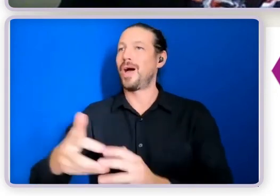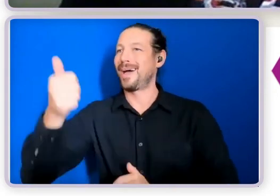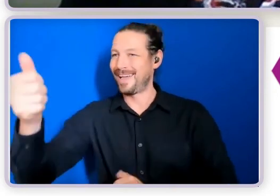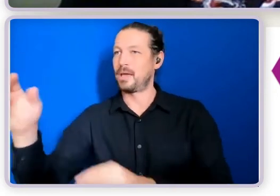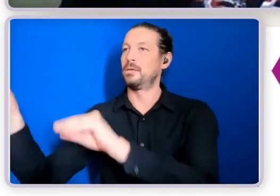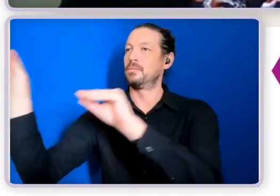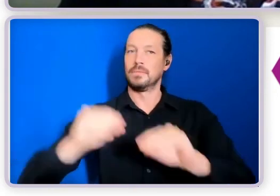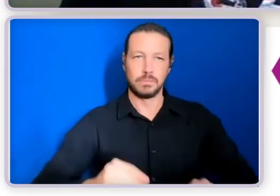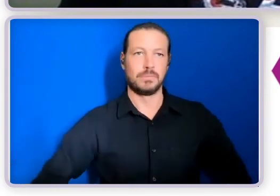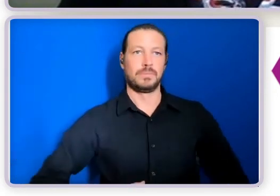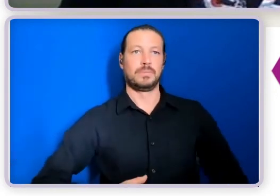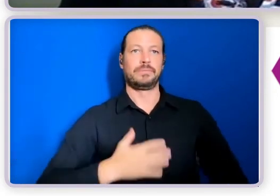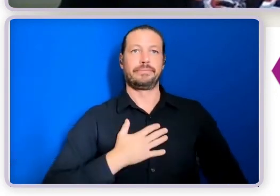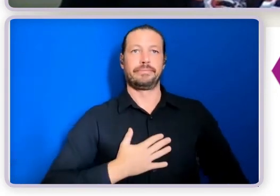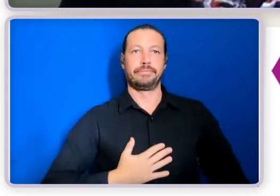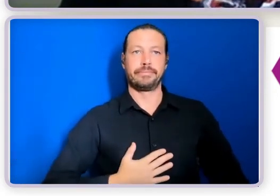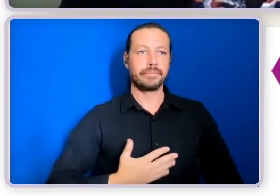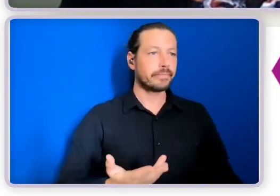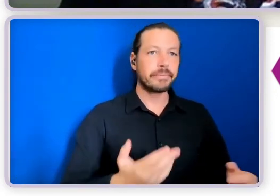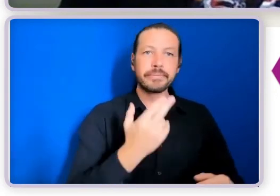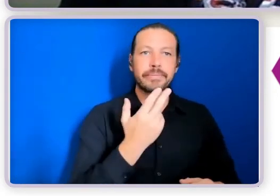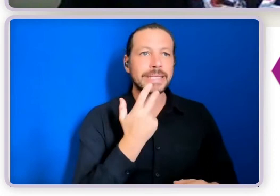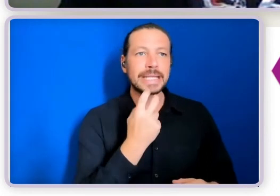South Australia to New South Wales.